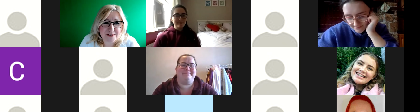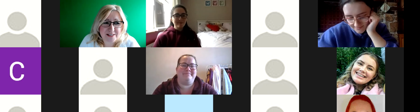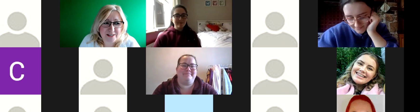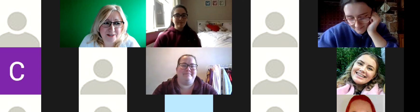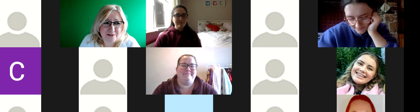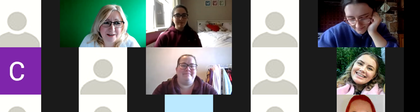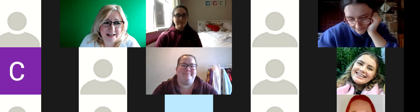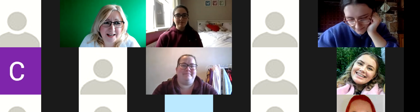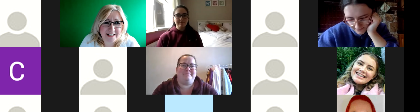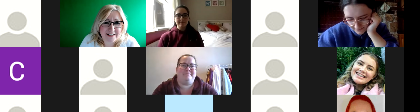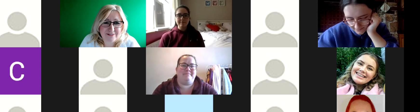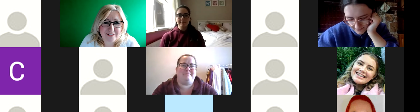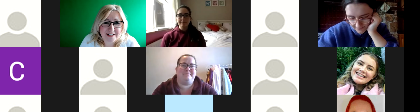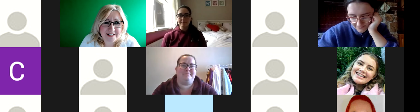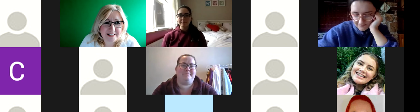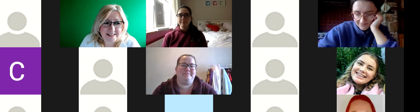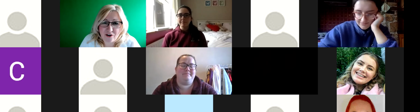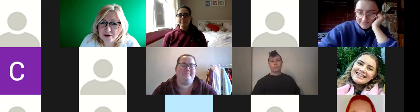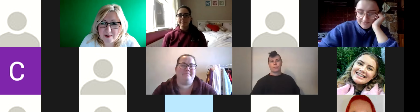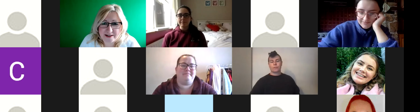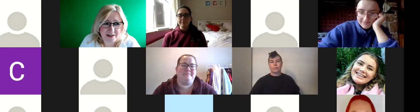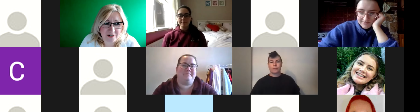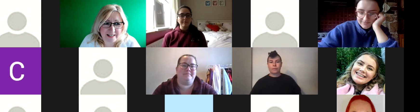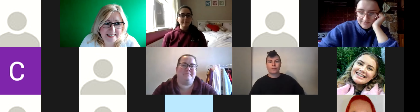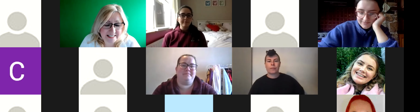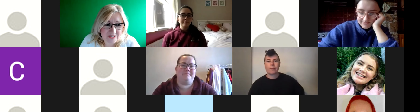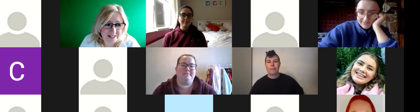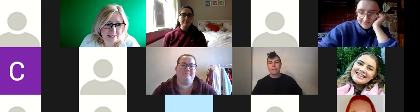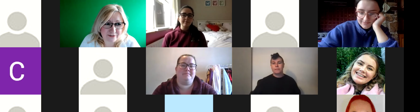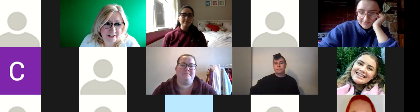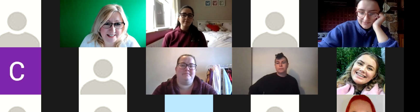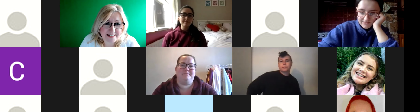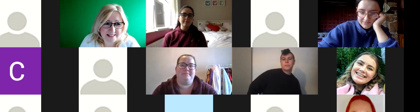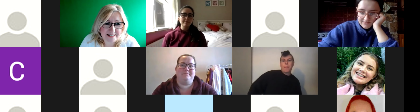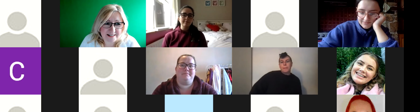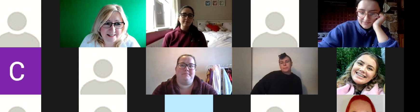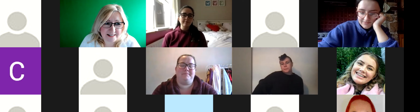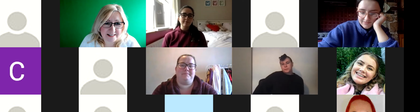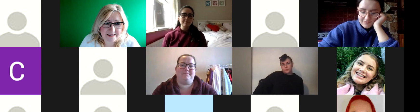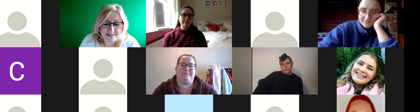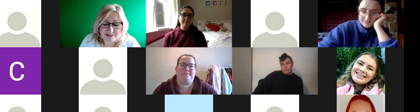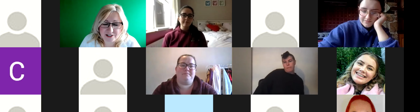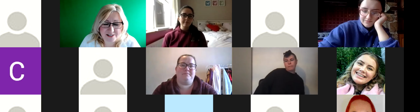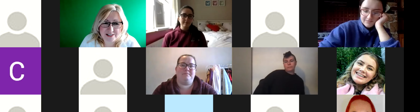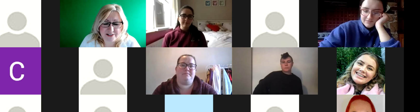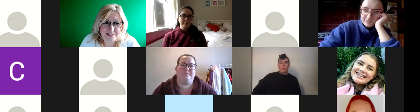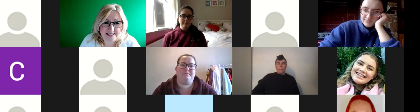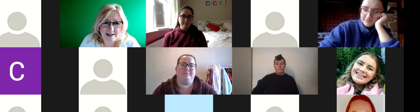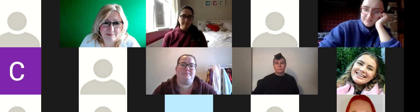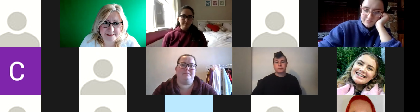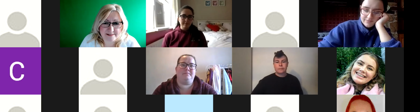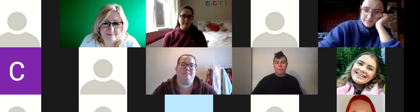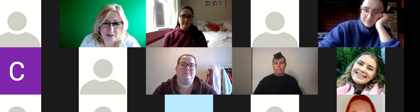But once you have thought about it at all, like literally you find tons and tons